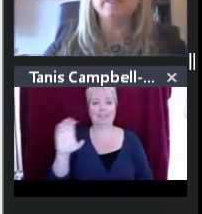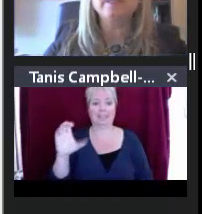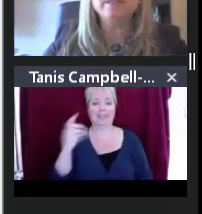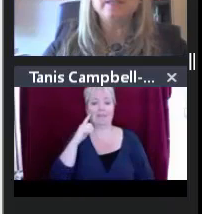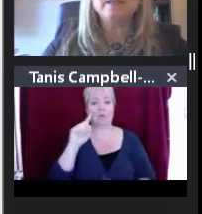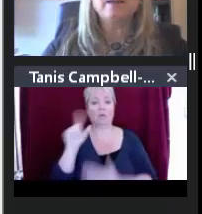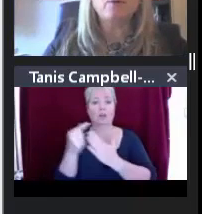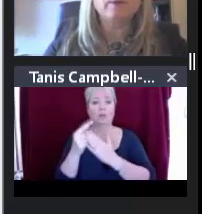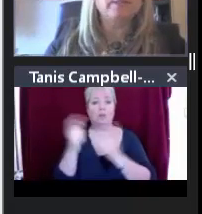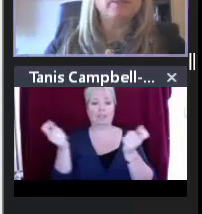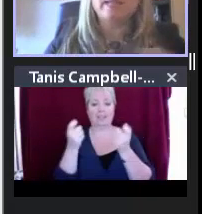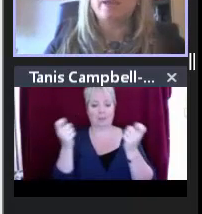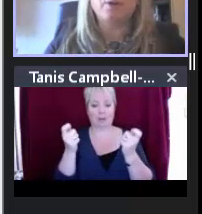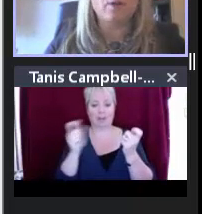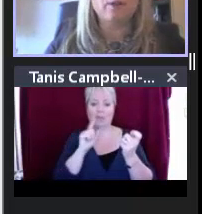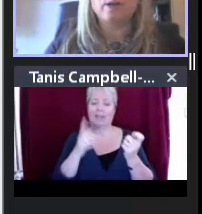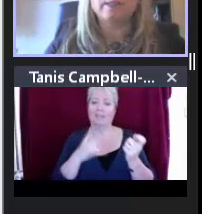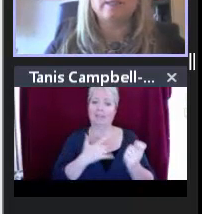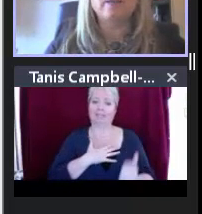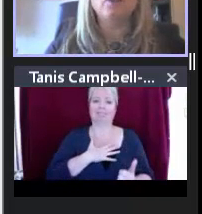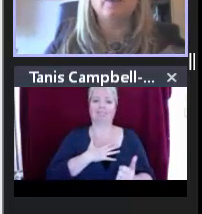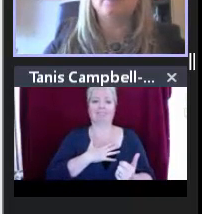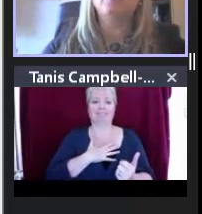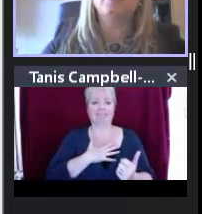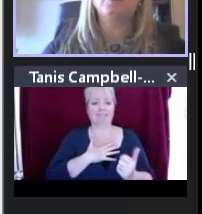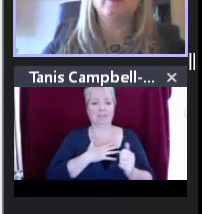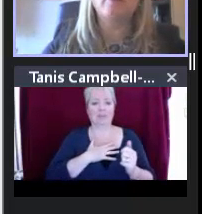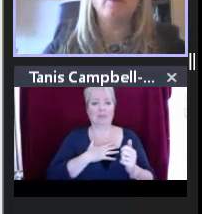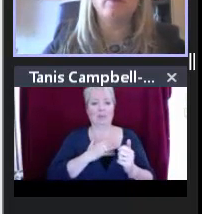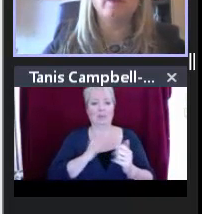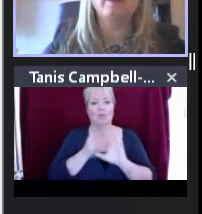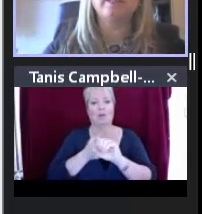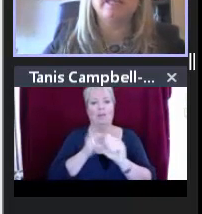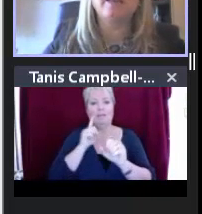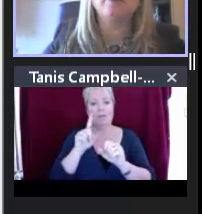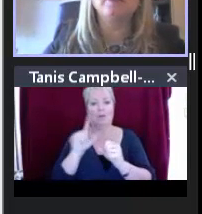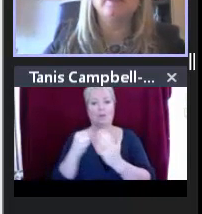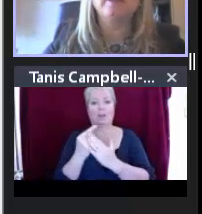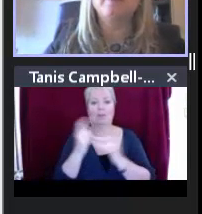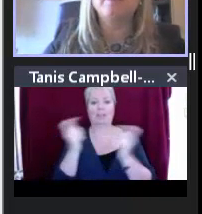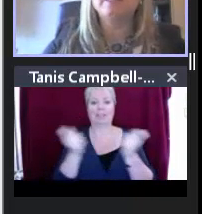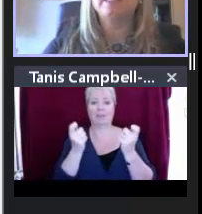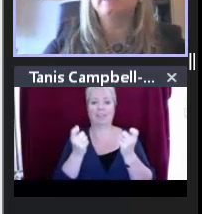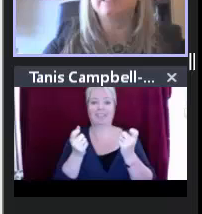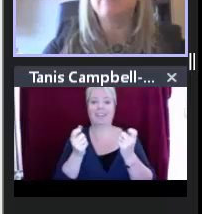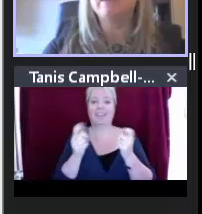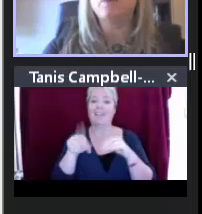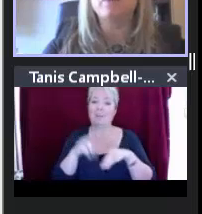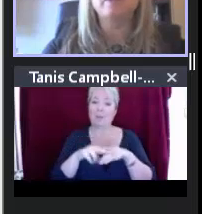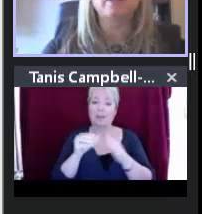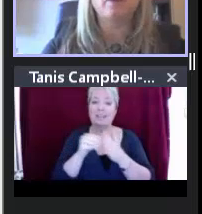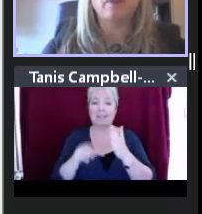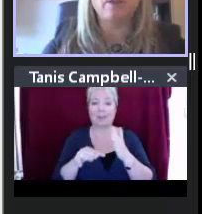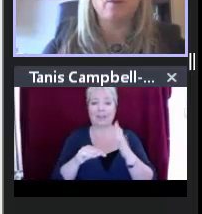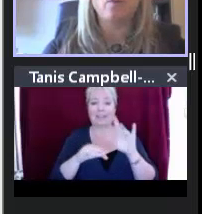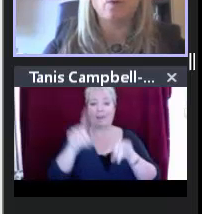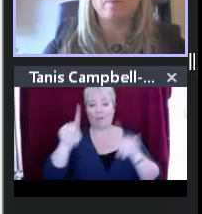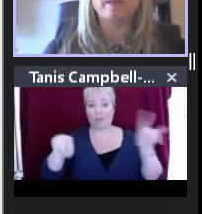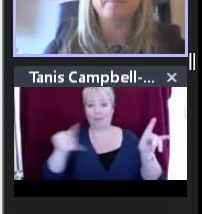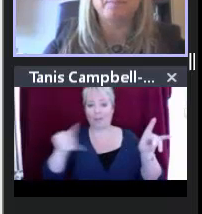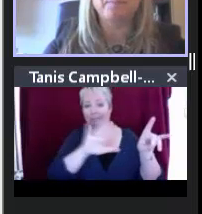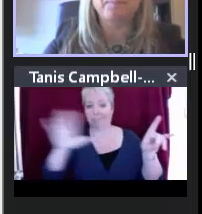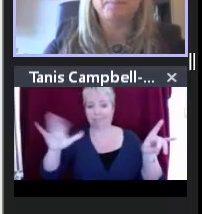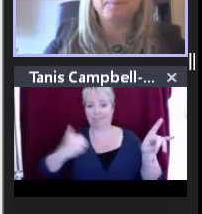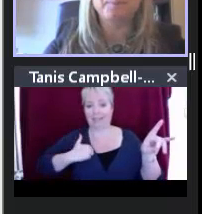in person. Of course, they're scattered all across the country, so there's only a few that can attend, but it's a lovely moment out of the year